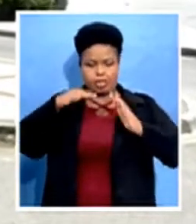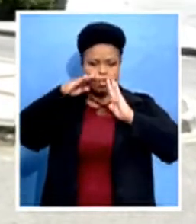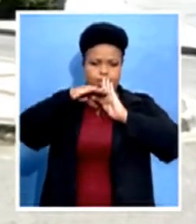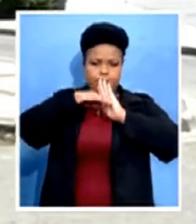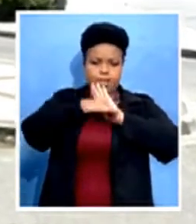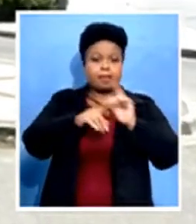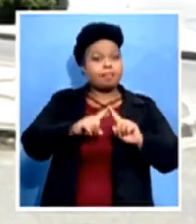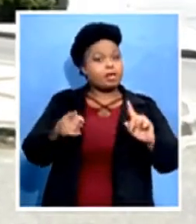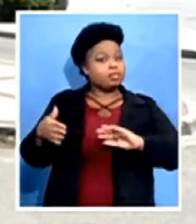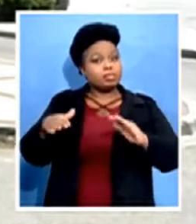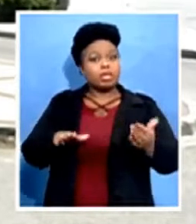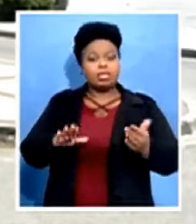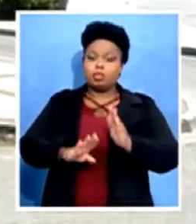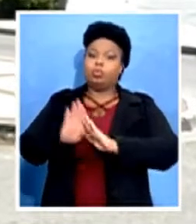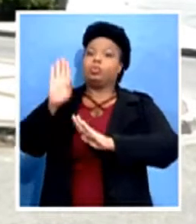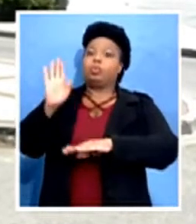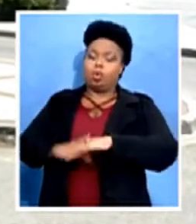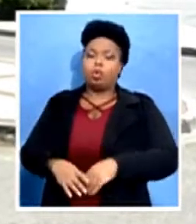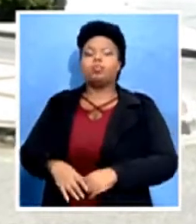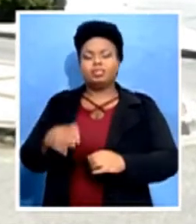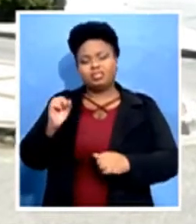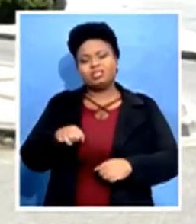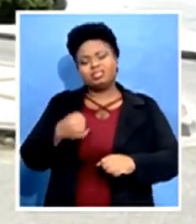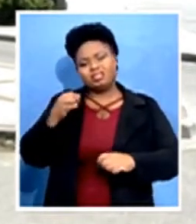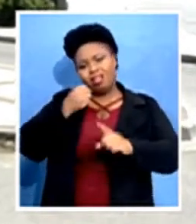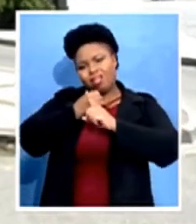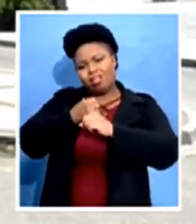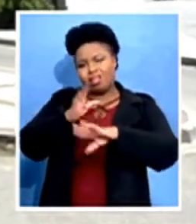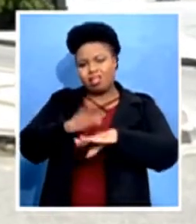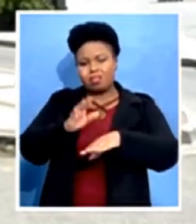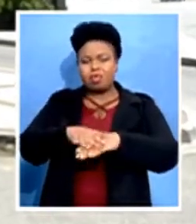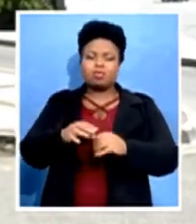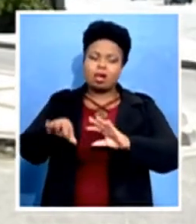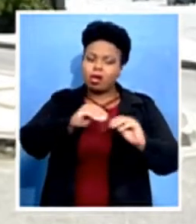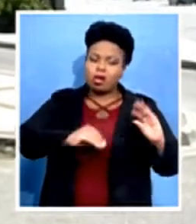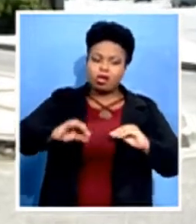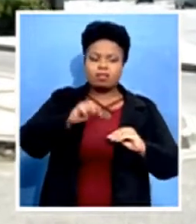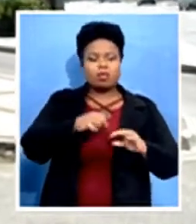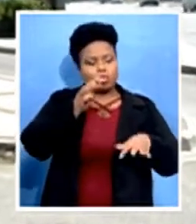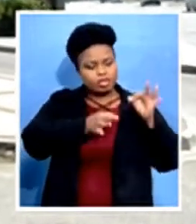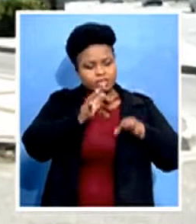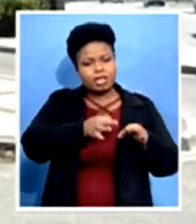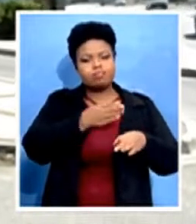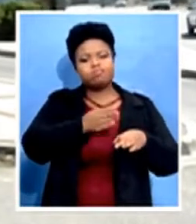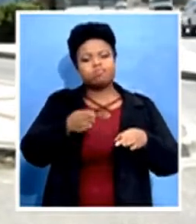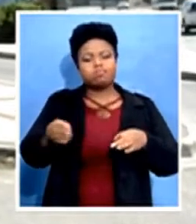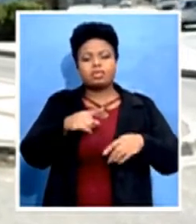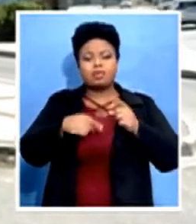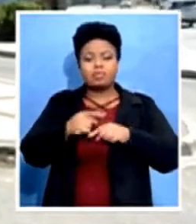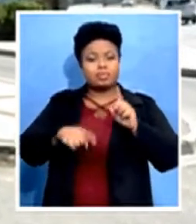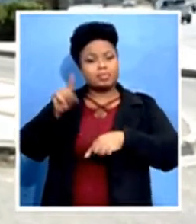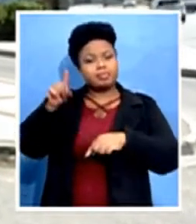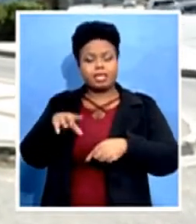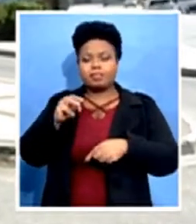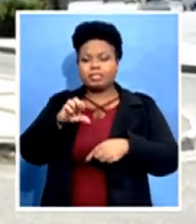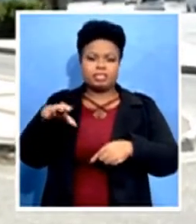still on. Yes, there are talks on the ground, there are talks politically about the dismissal of the MEC of Health, Cindy Swagomba, and it is something that